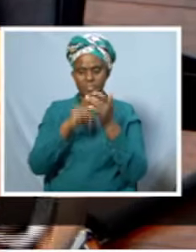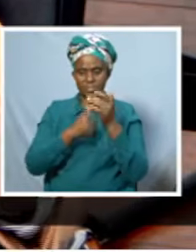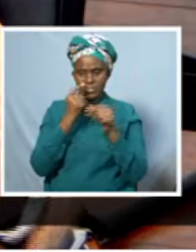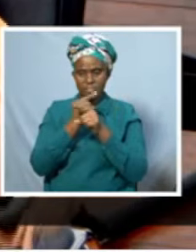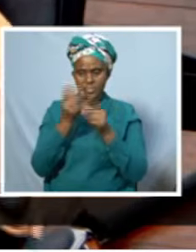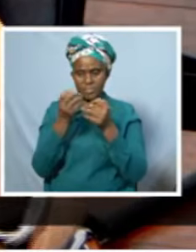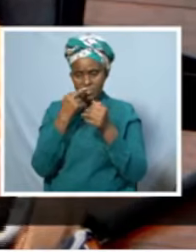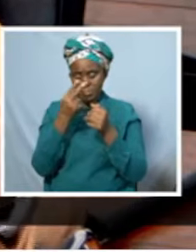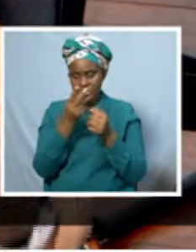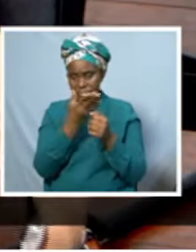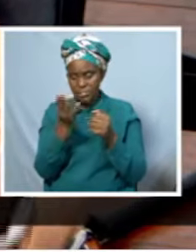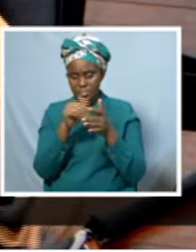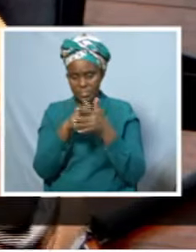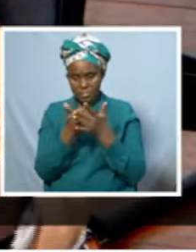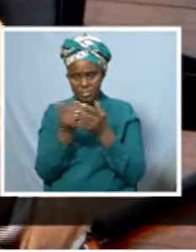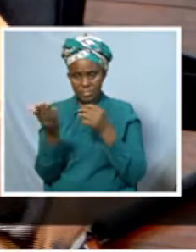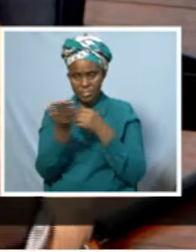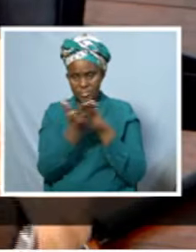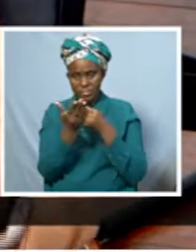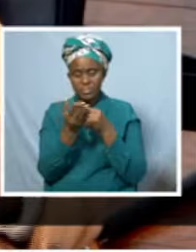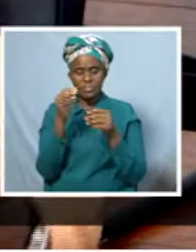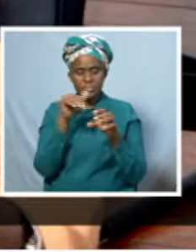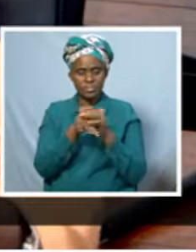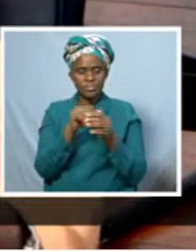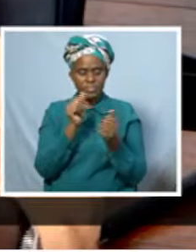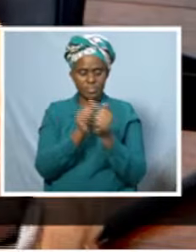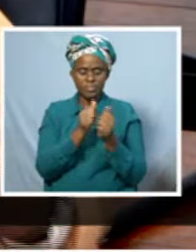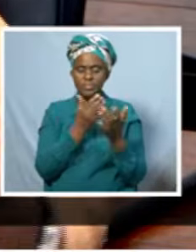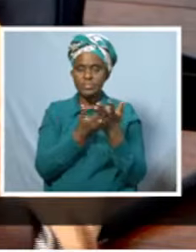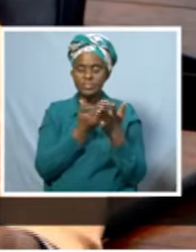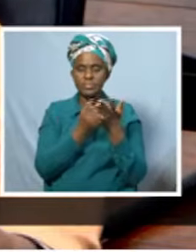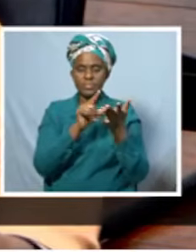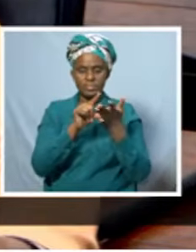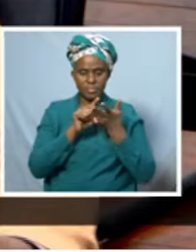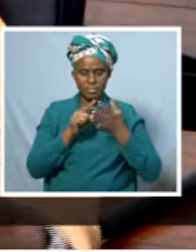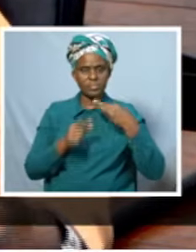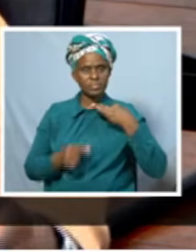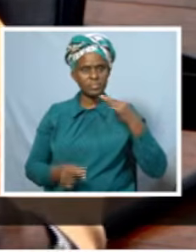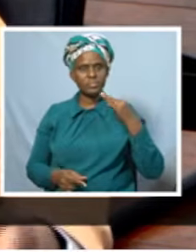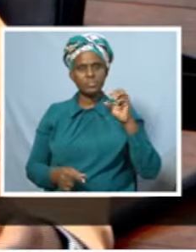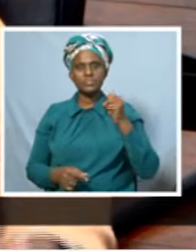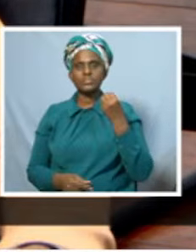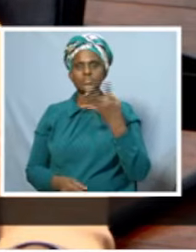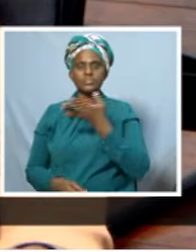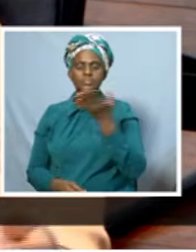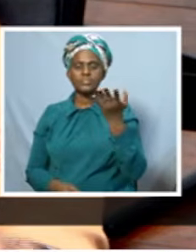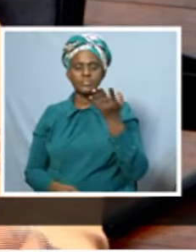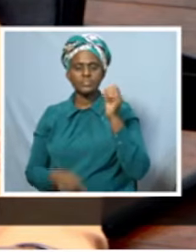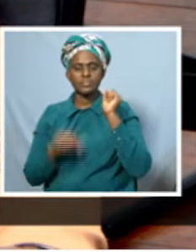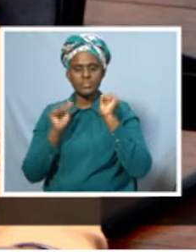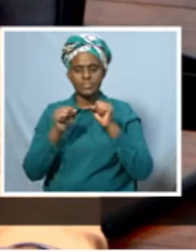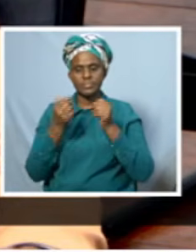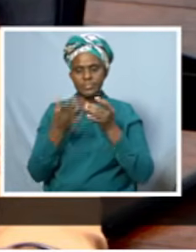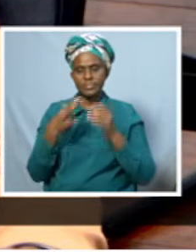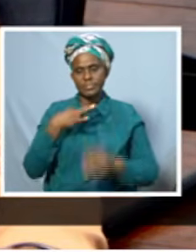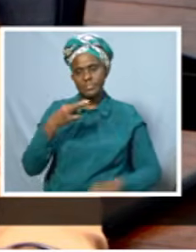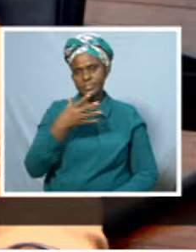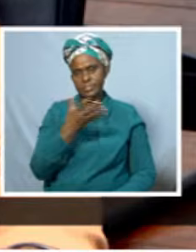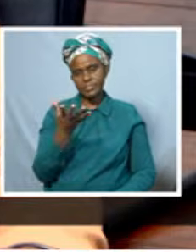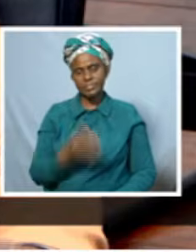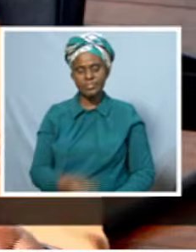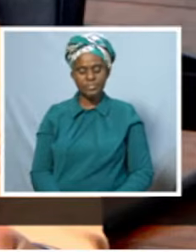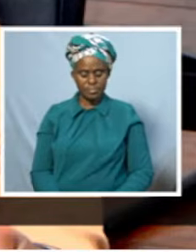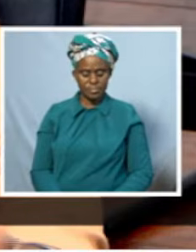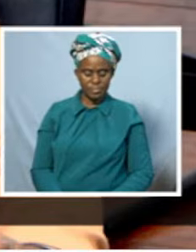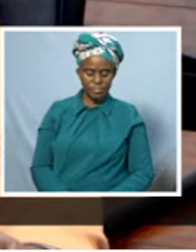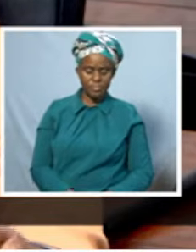see how they were coming up in terms of loan application. How many, first of all, could have applied?